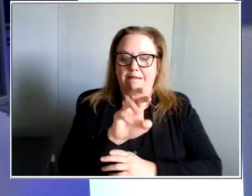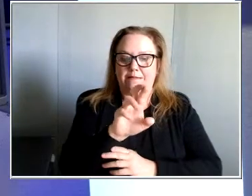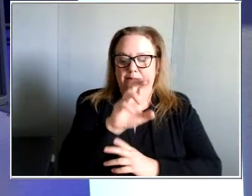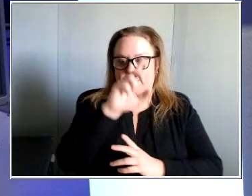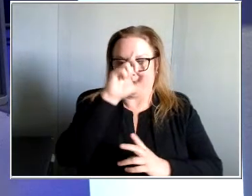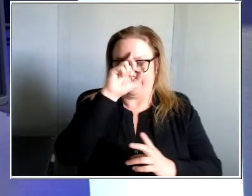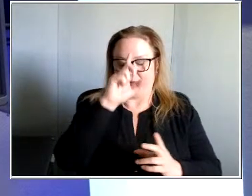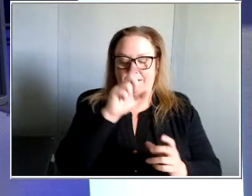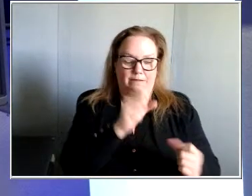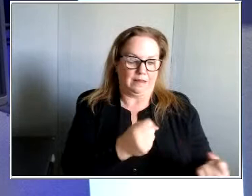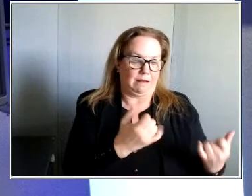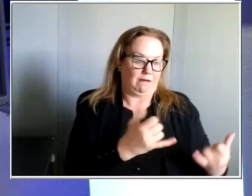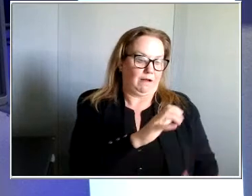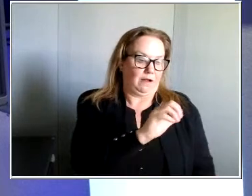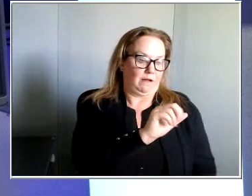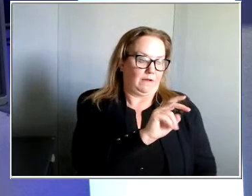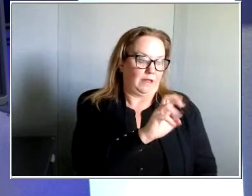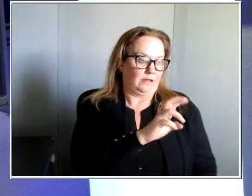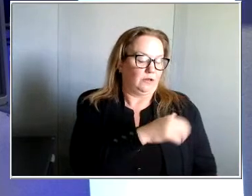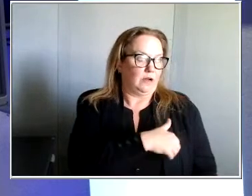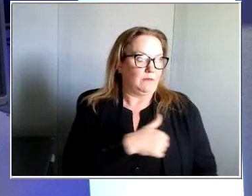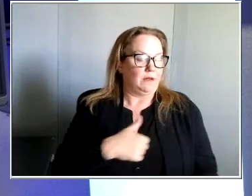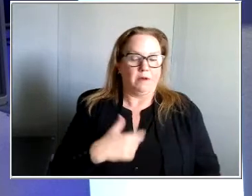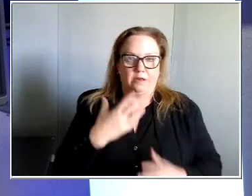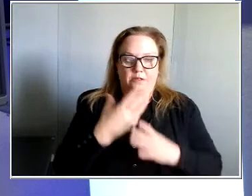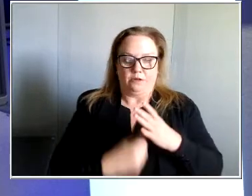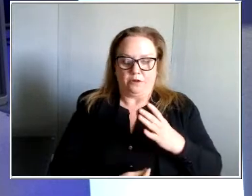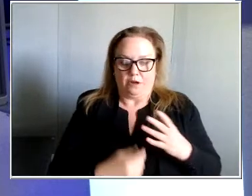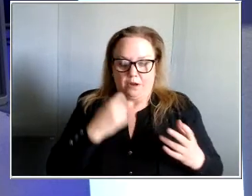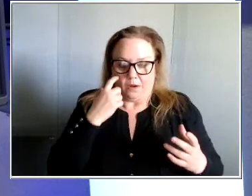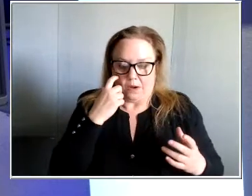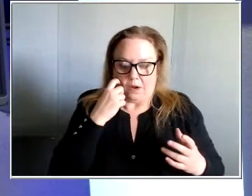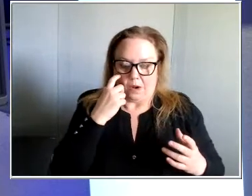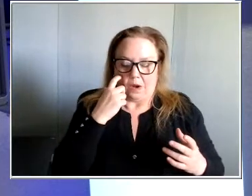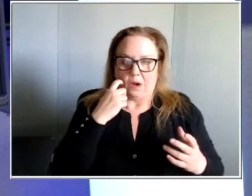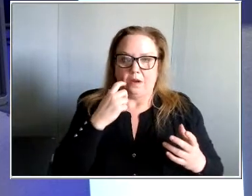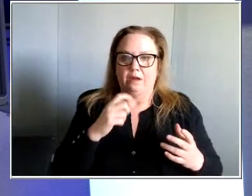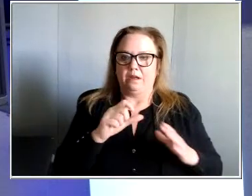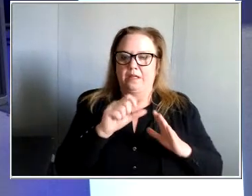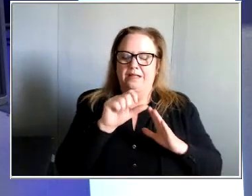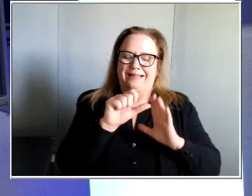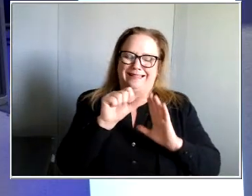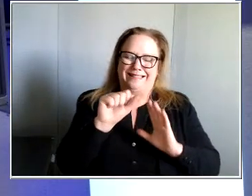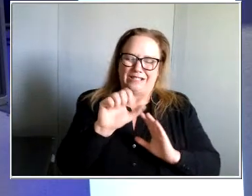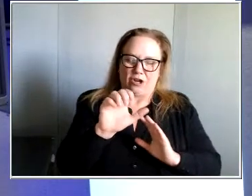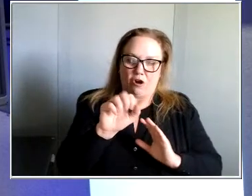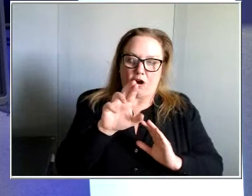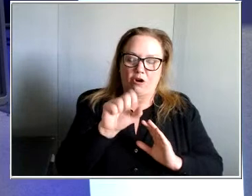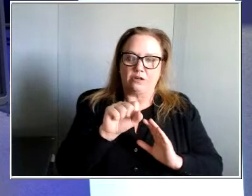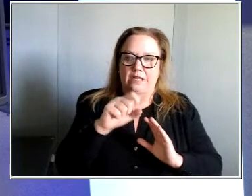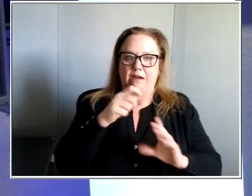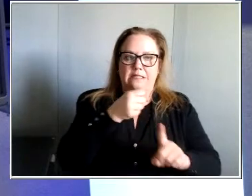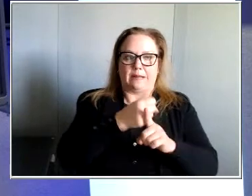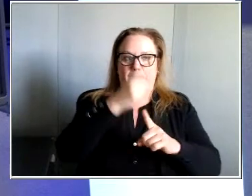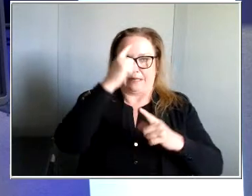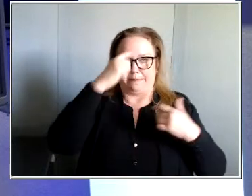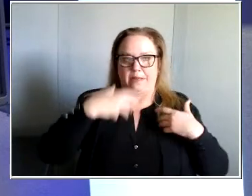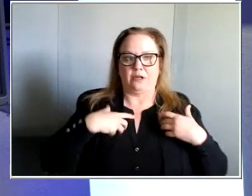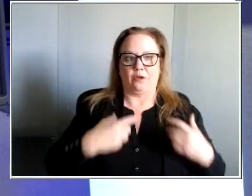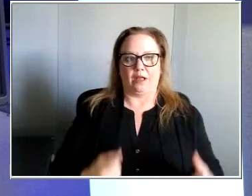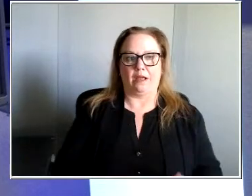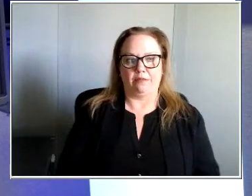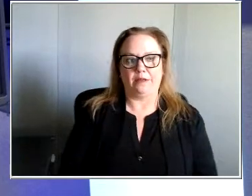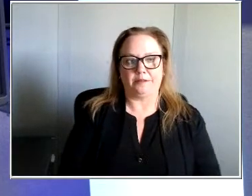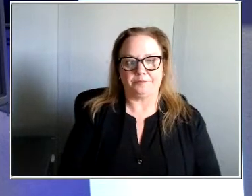have cancer, but now I don't have my breast. And what is that? You have scars left, and what does that do to someone's mental health? Sure.